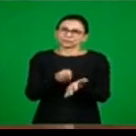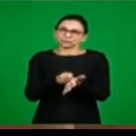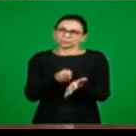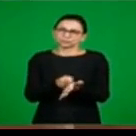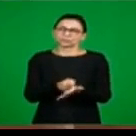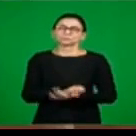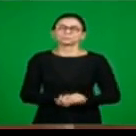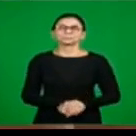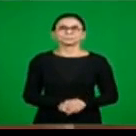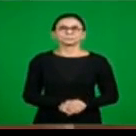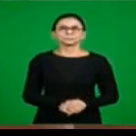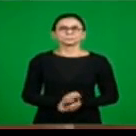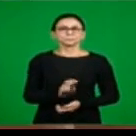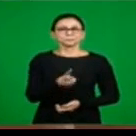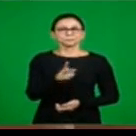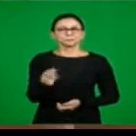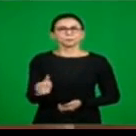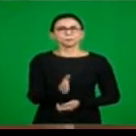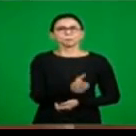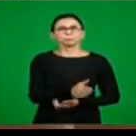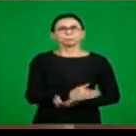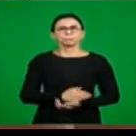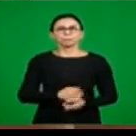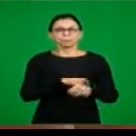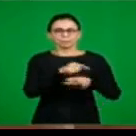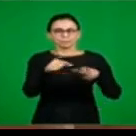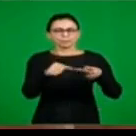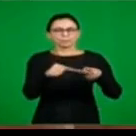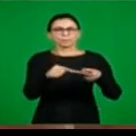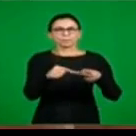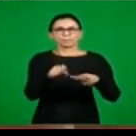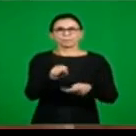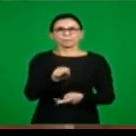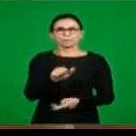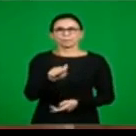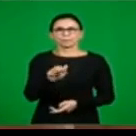The word in this period is perseverance. So now the second one, Sardis.